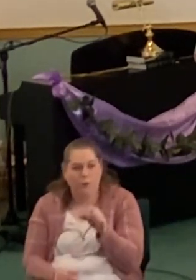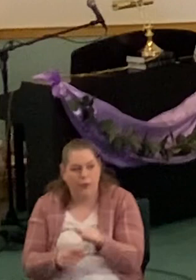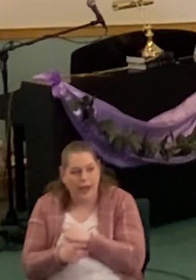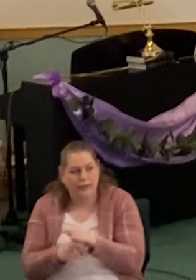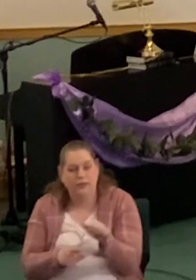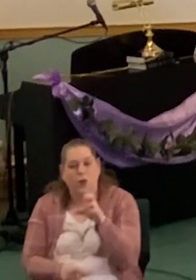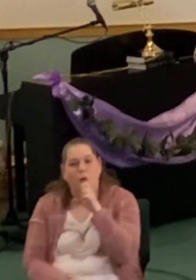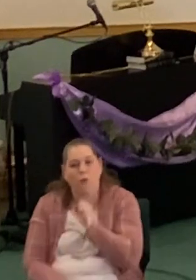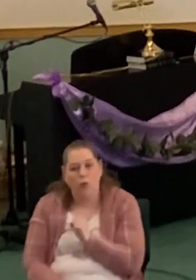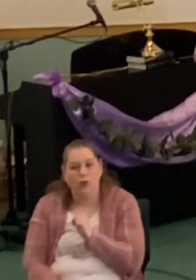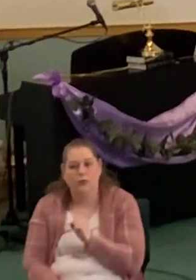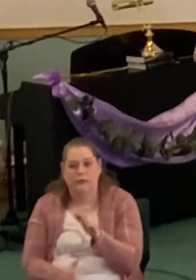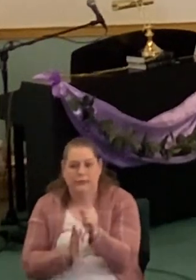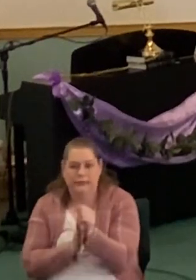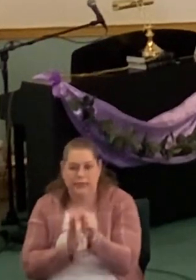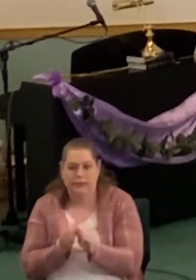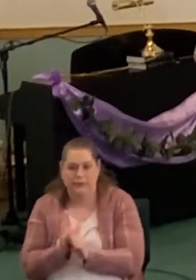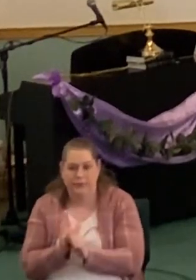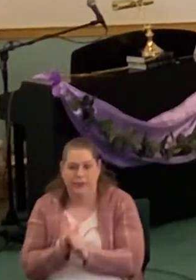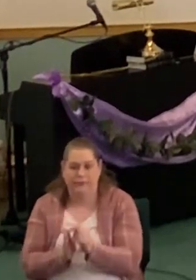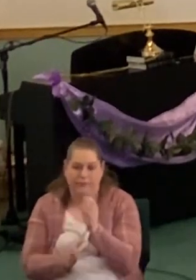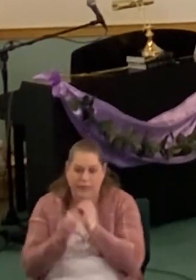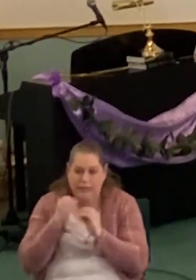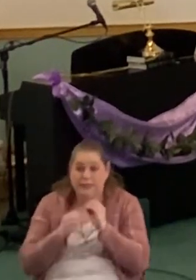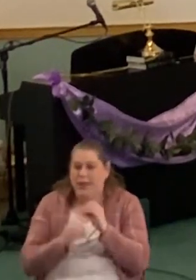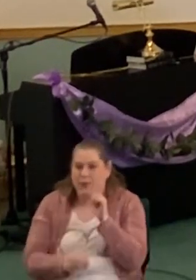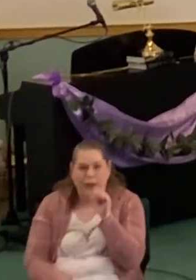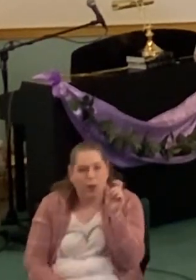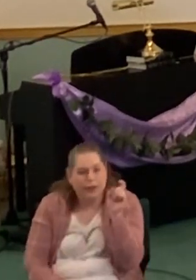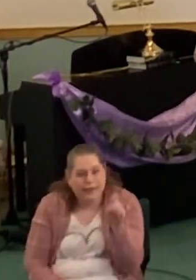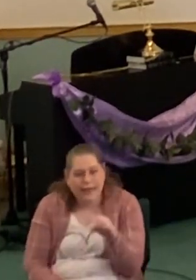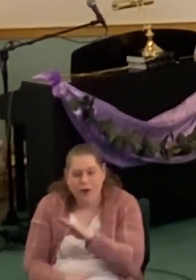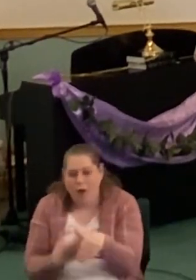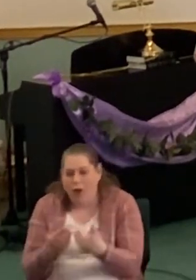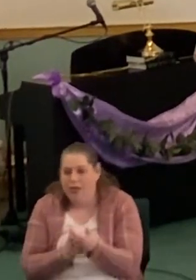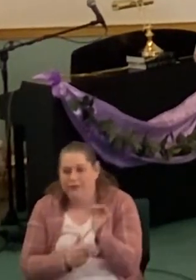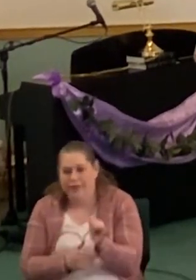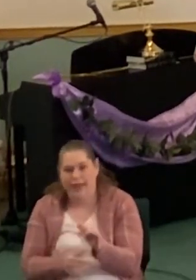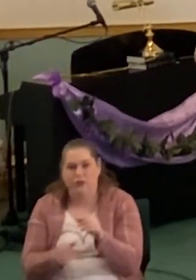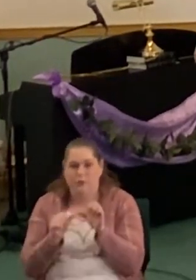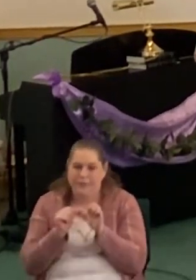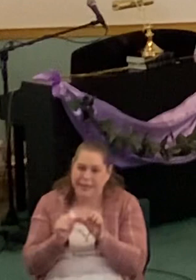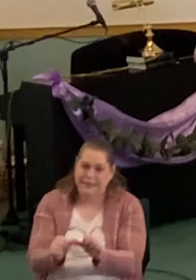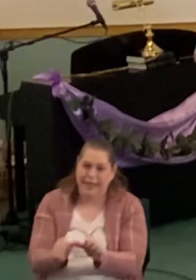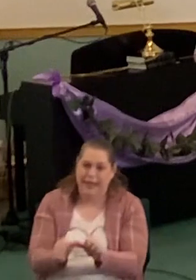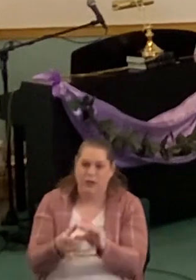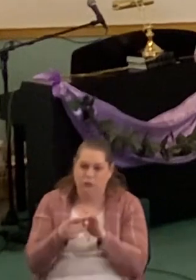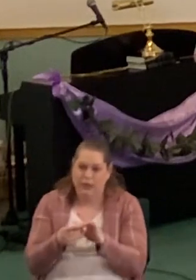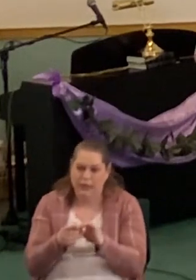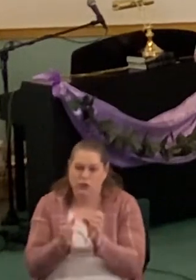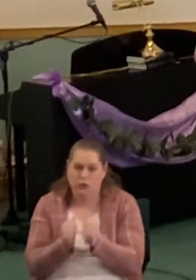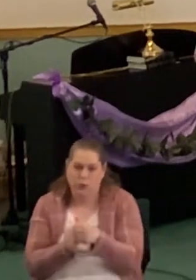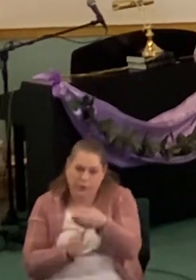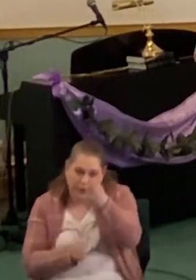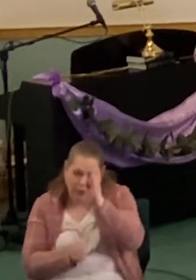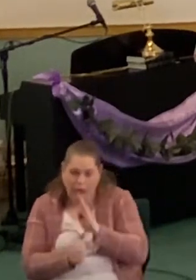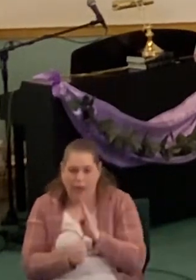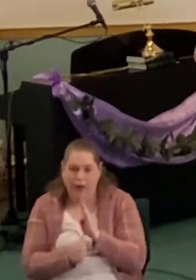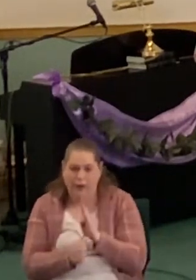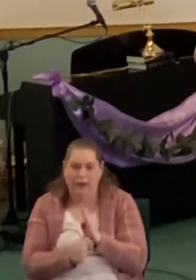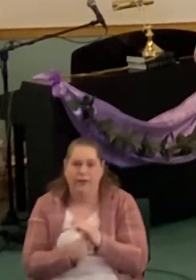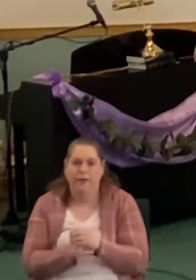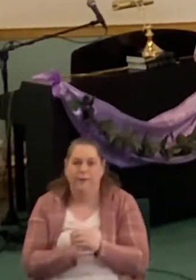has fulfilled that. We don't need those to maintain our relationship with God. We maintain our relationship with God through a